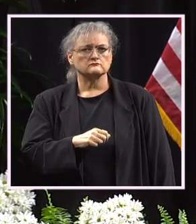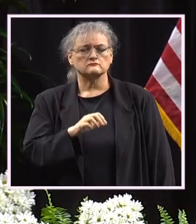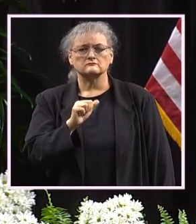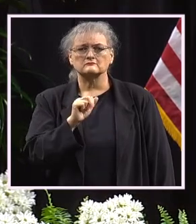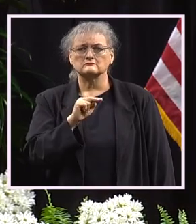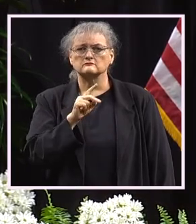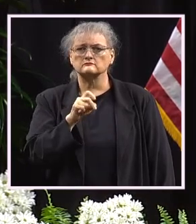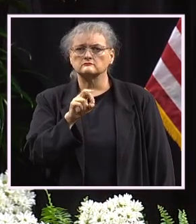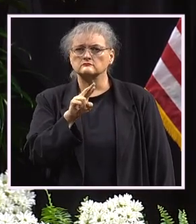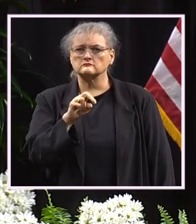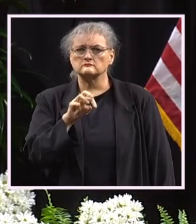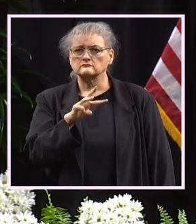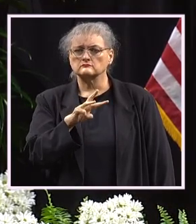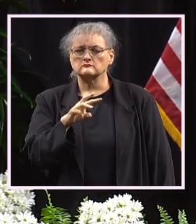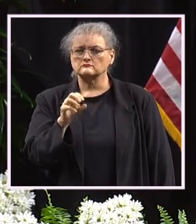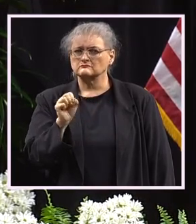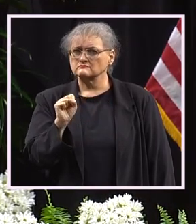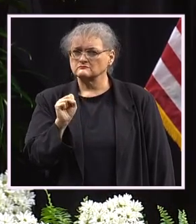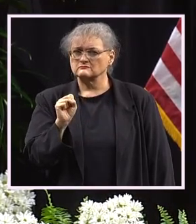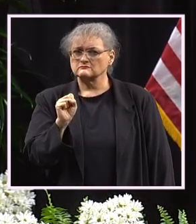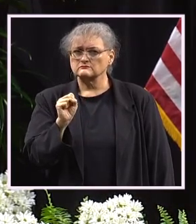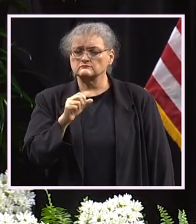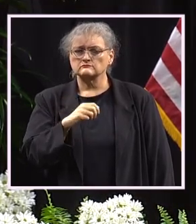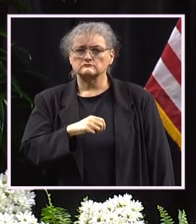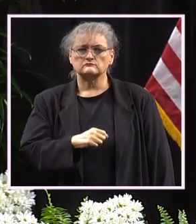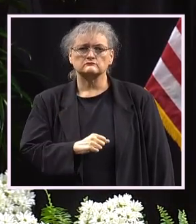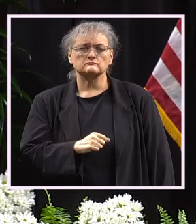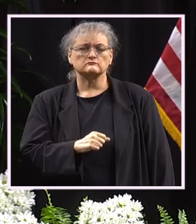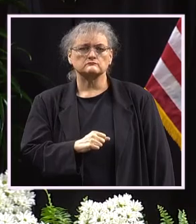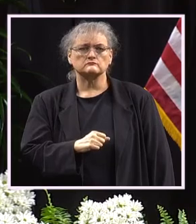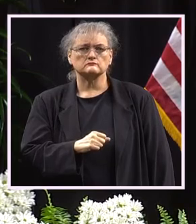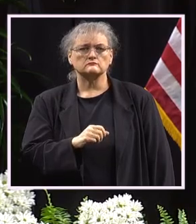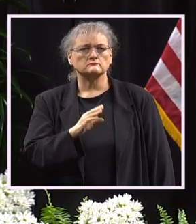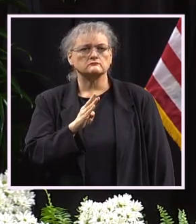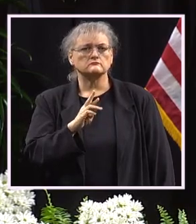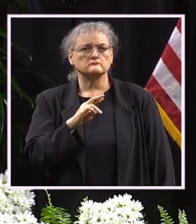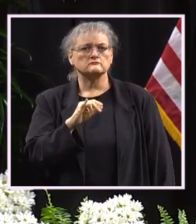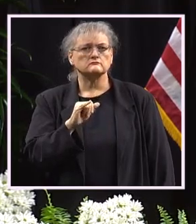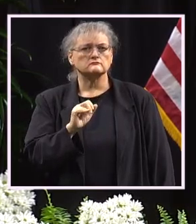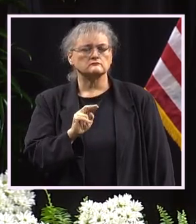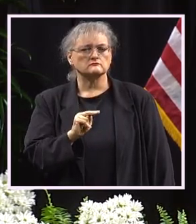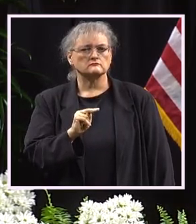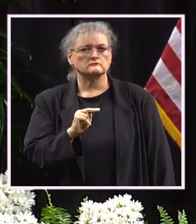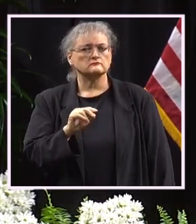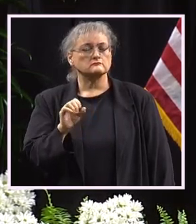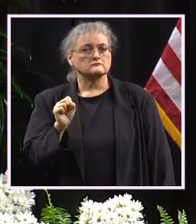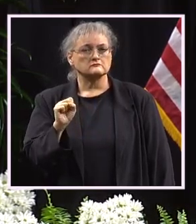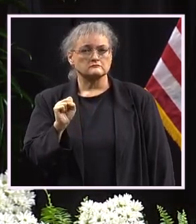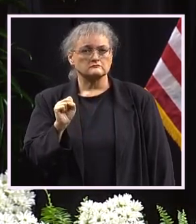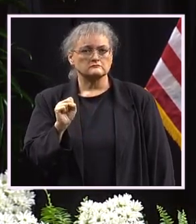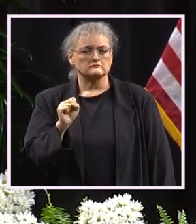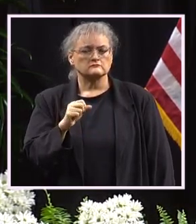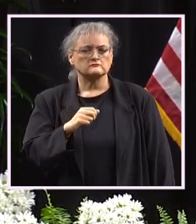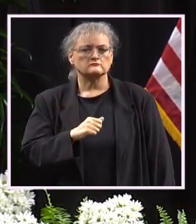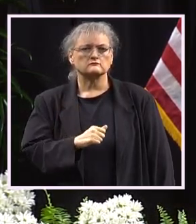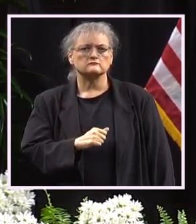Andrew Ray Sides, summa cum laude. Brian Ortega Santos, cum laude.